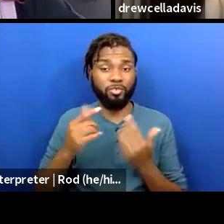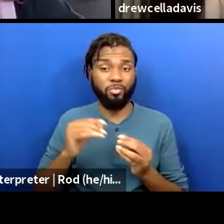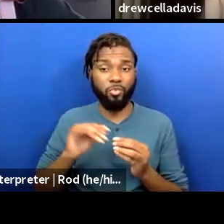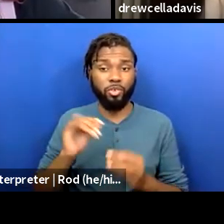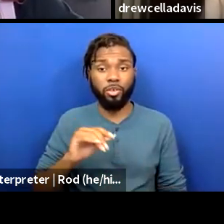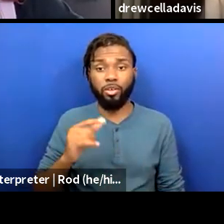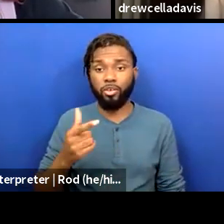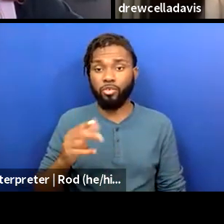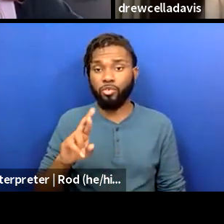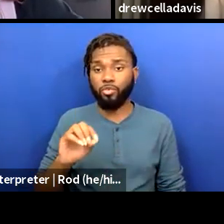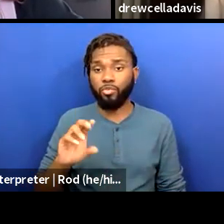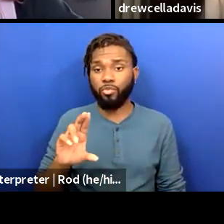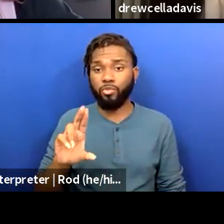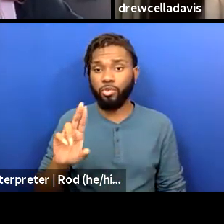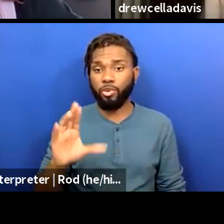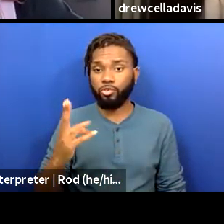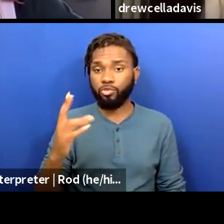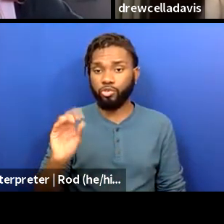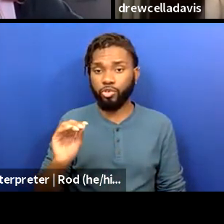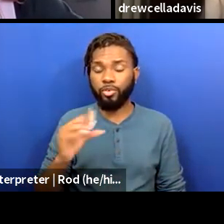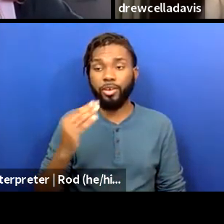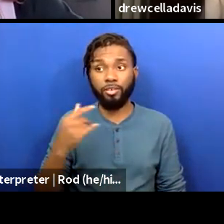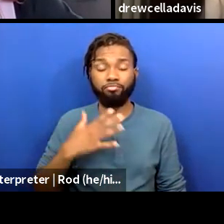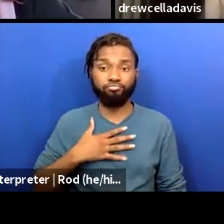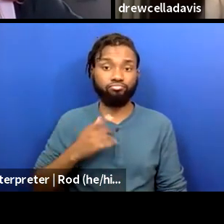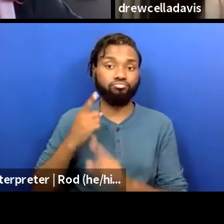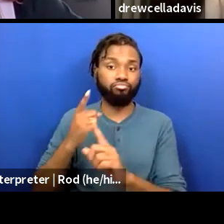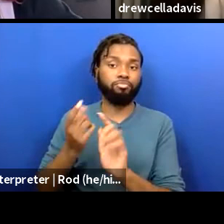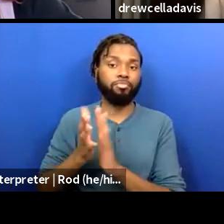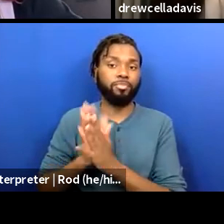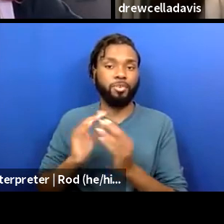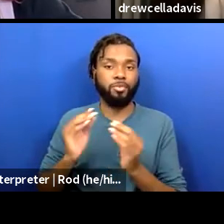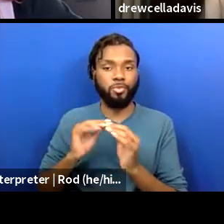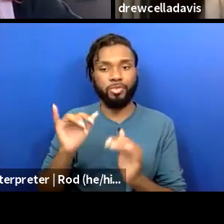And what I aspire to be is more like Groucho.